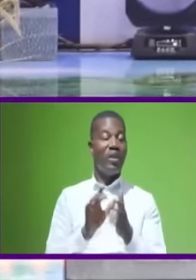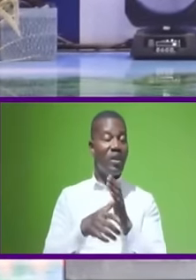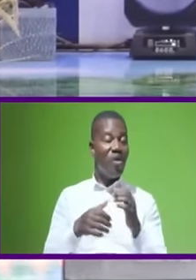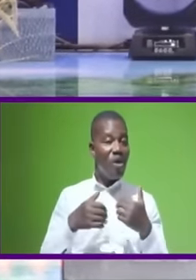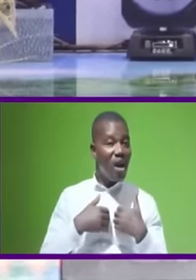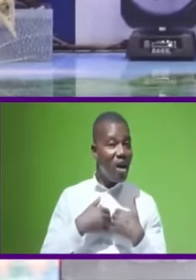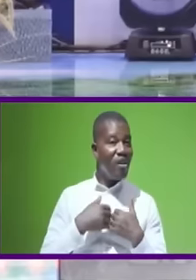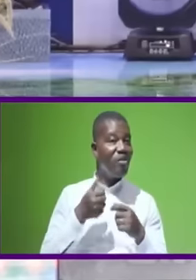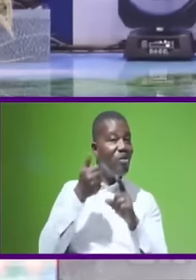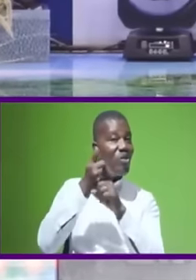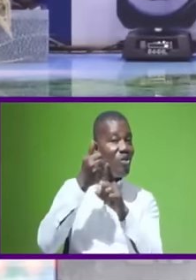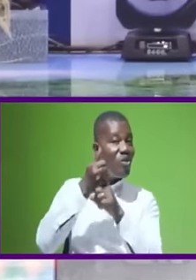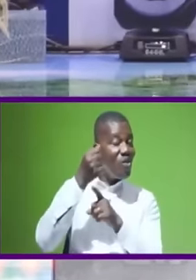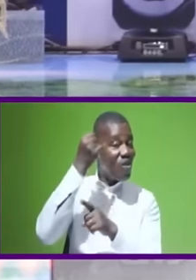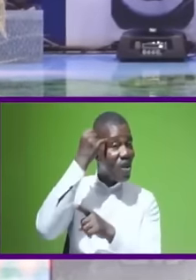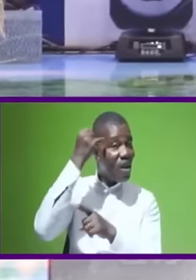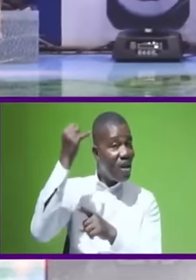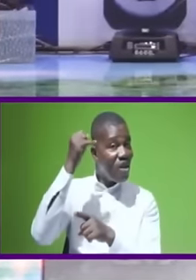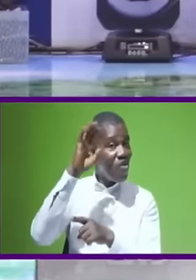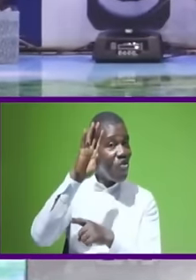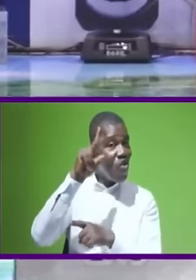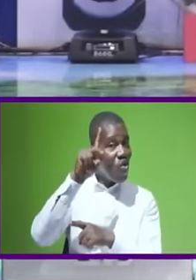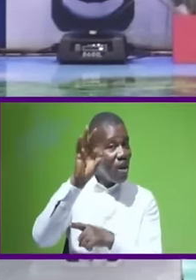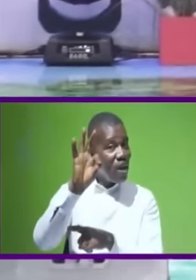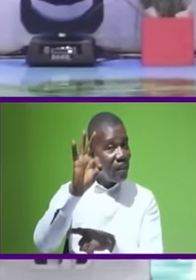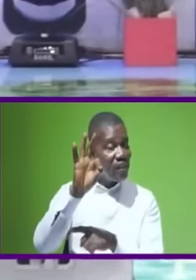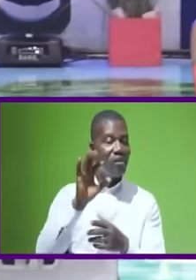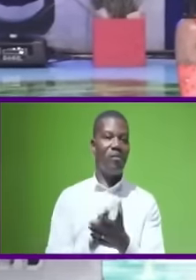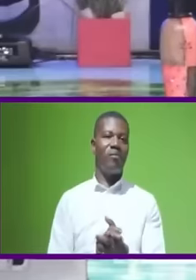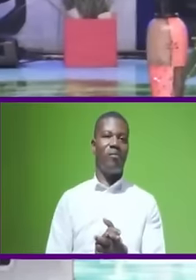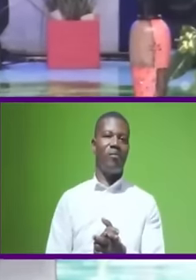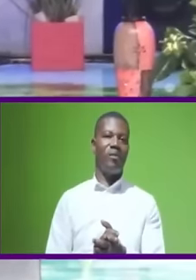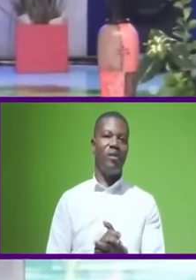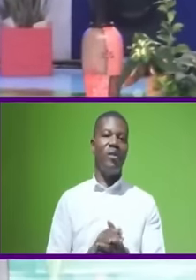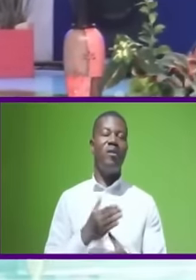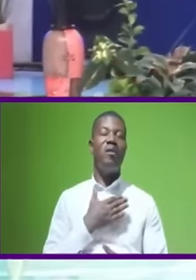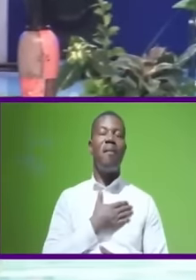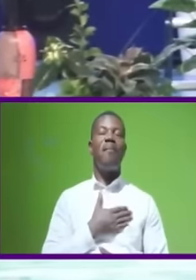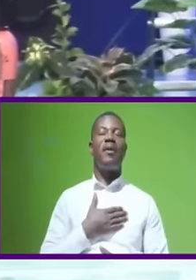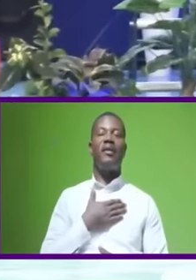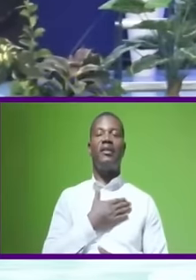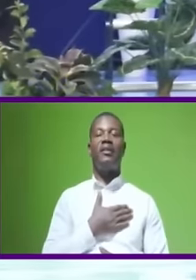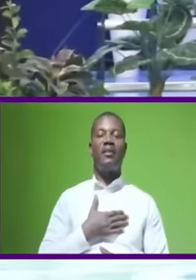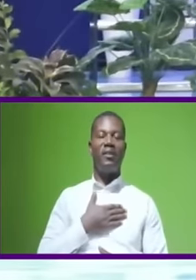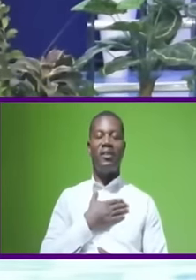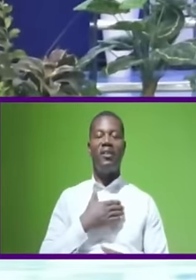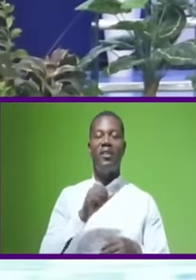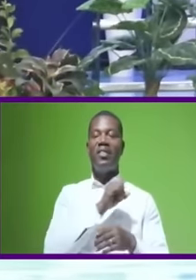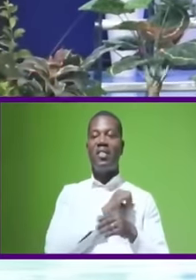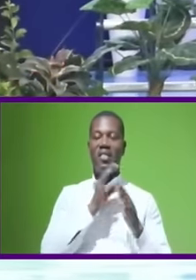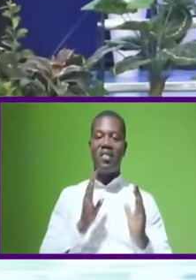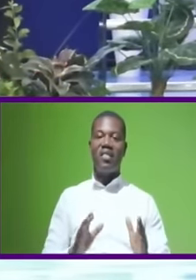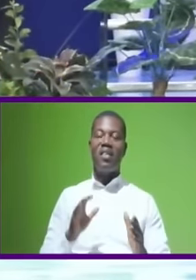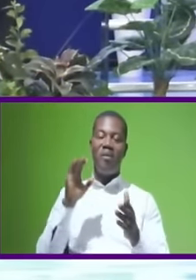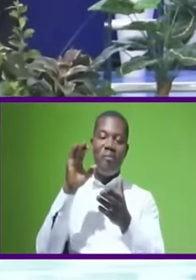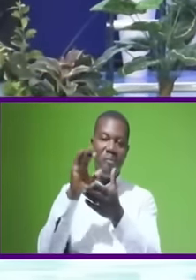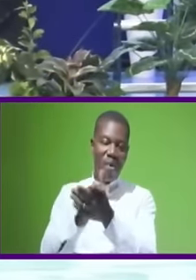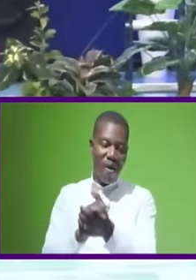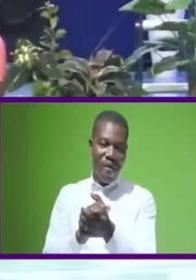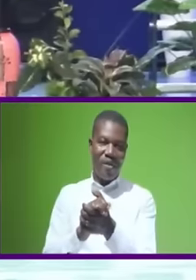a warrior. And we have a marriage built on a hidden agenda. Mesre Christo mwa warrior ne